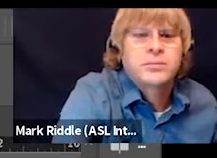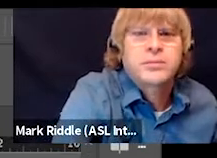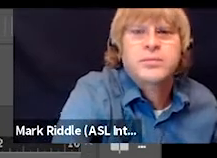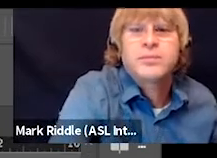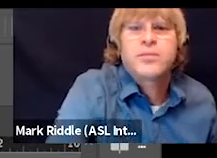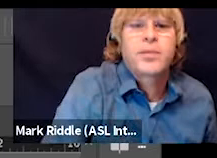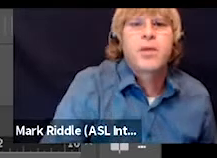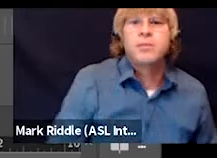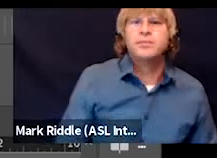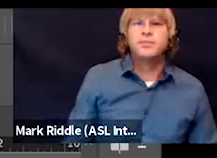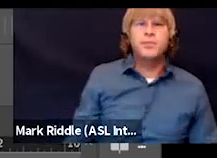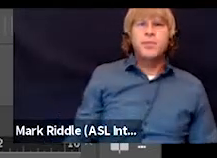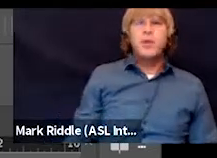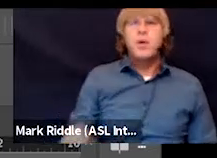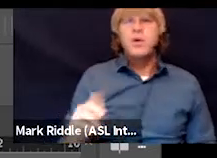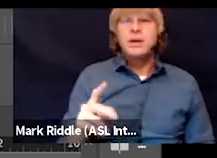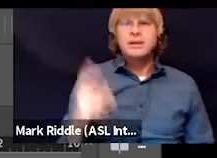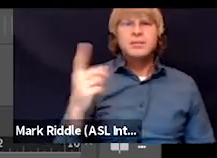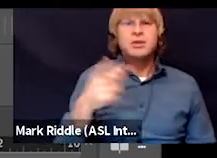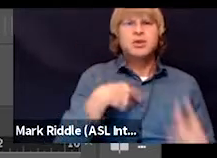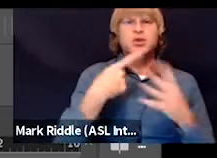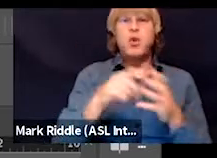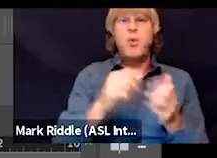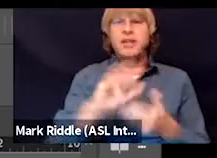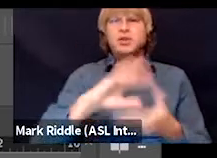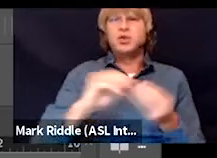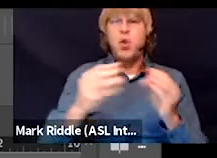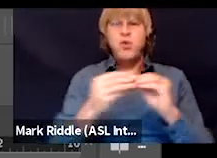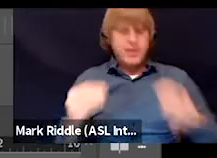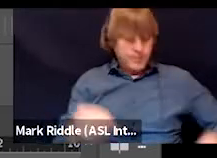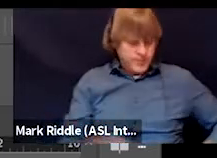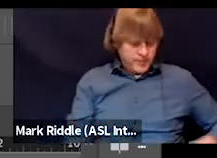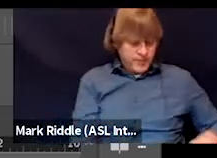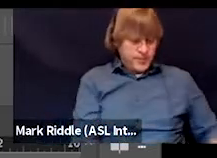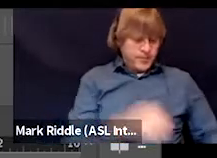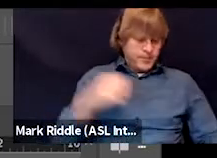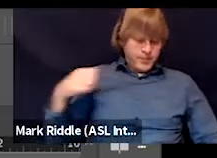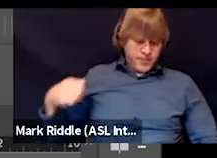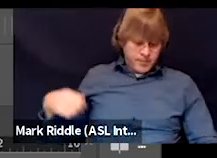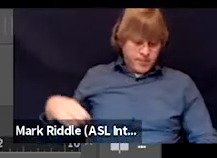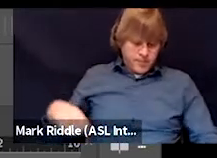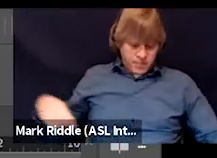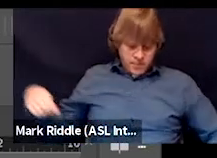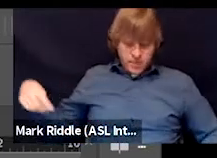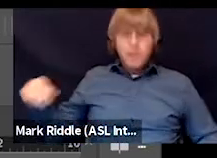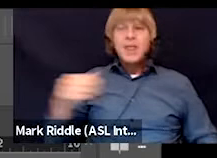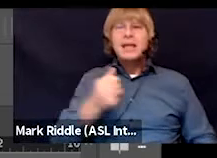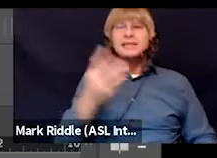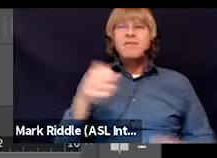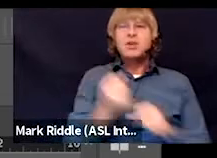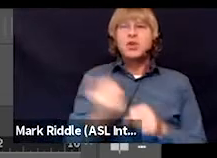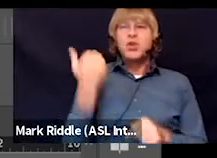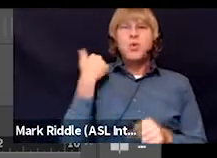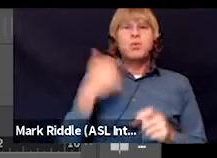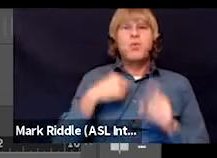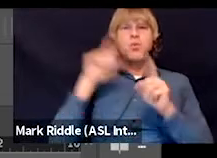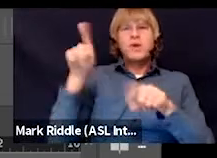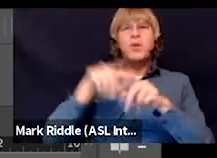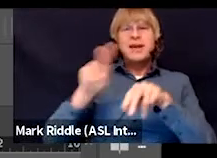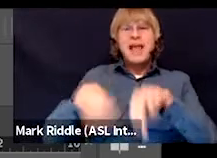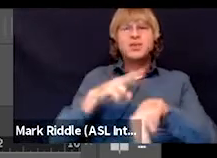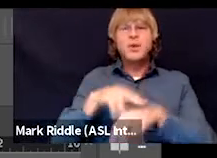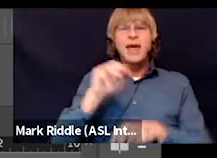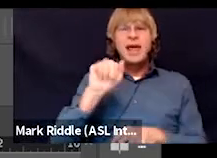the Zoom windows open. So I want to start with a story before I go into the presentation. Several years ago, I went to the National